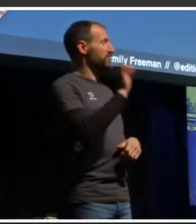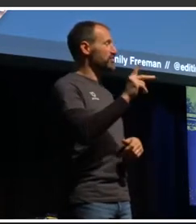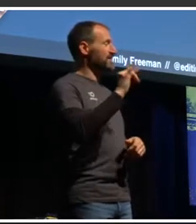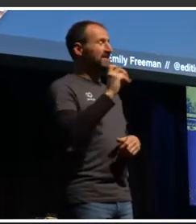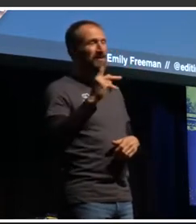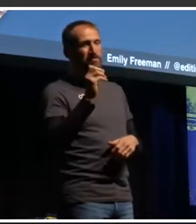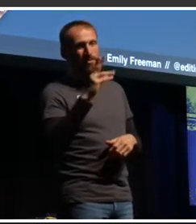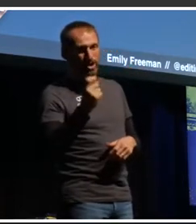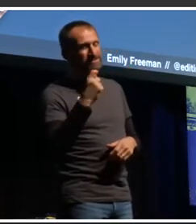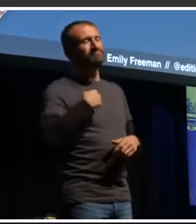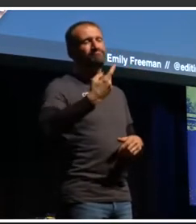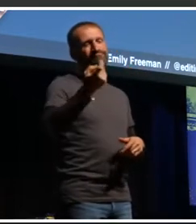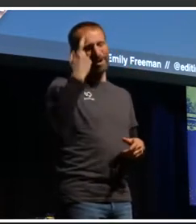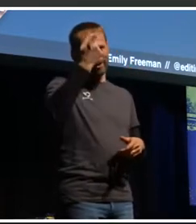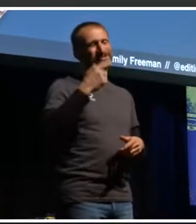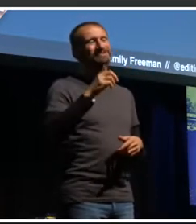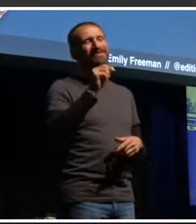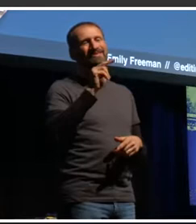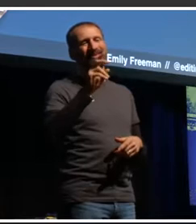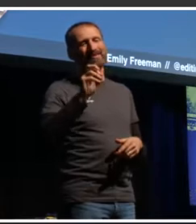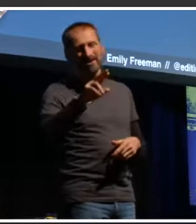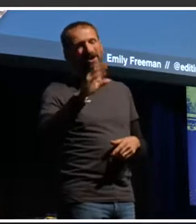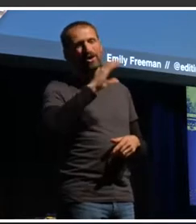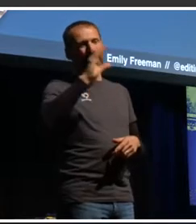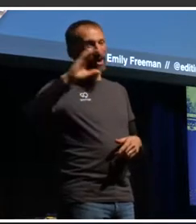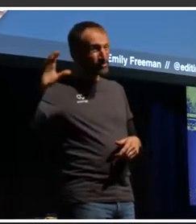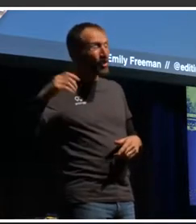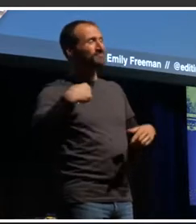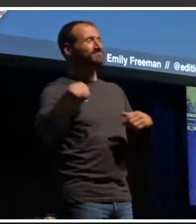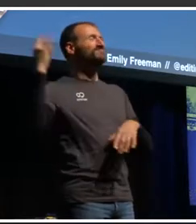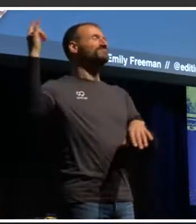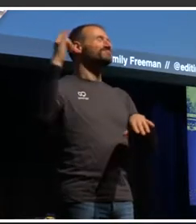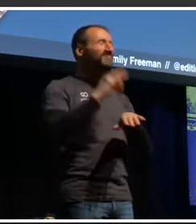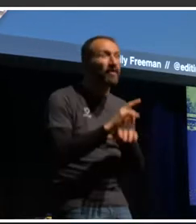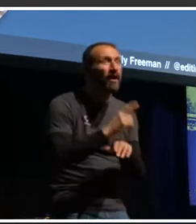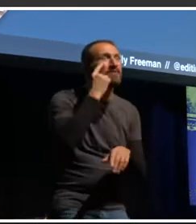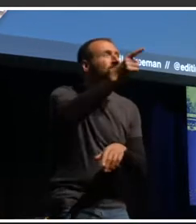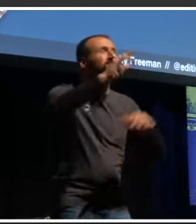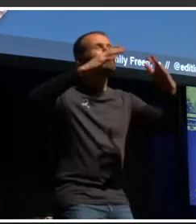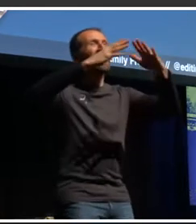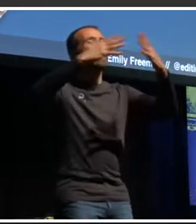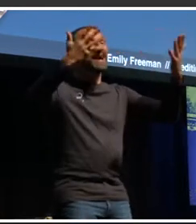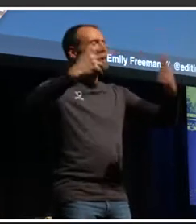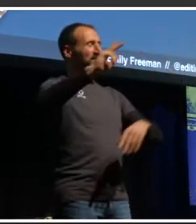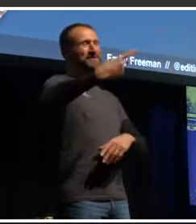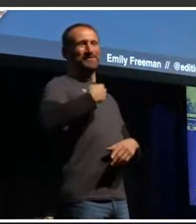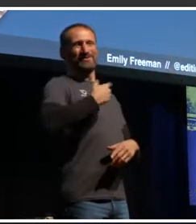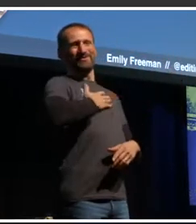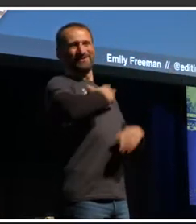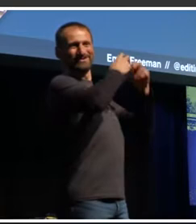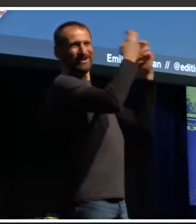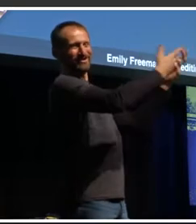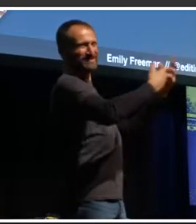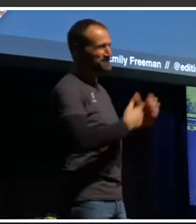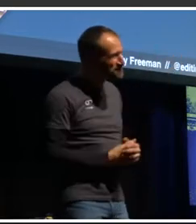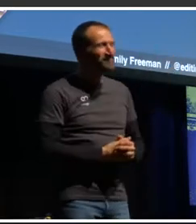to see you all. But it was really nice to look out the window this morning and see mountains, because that's what I'm used to, too. I want to talk to you a little bit about